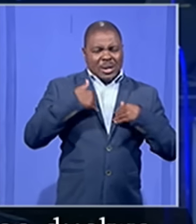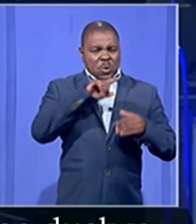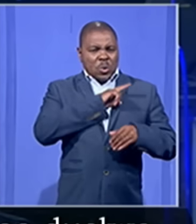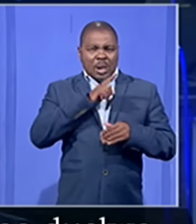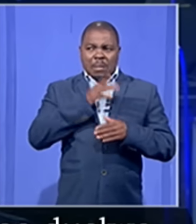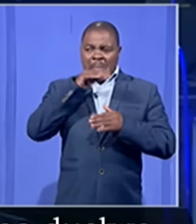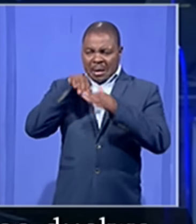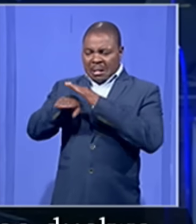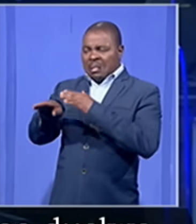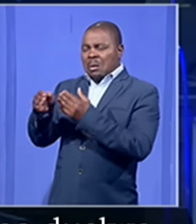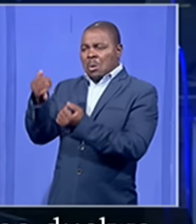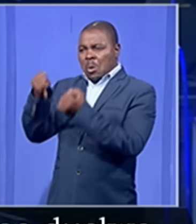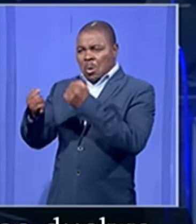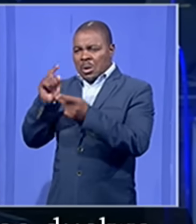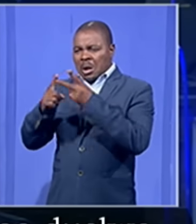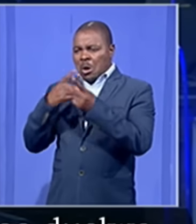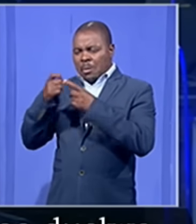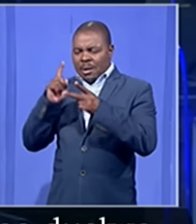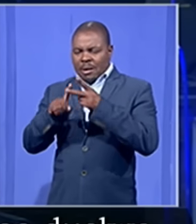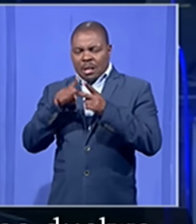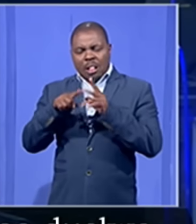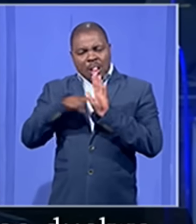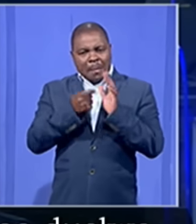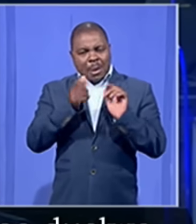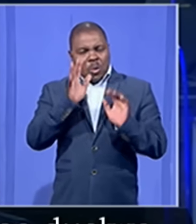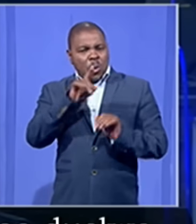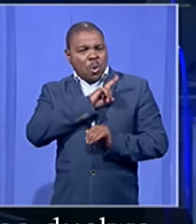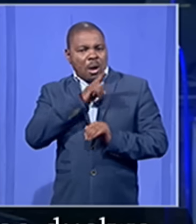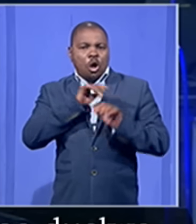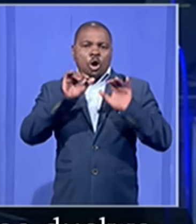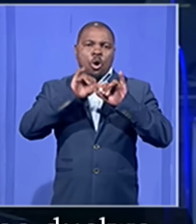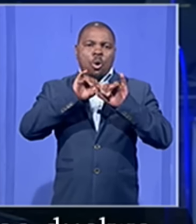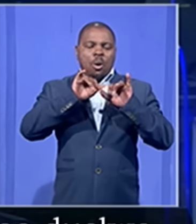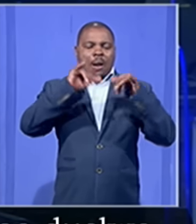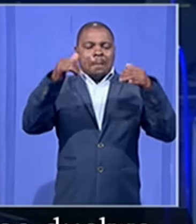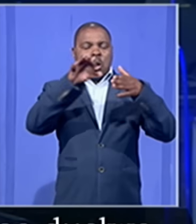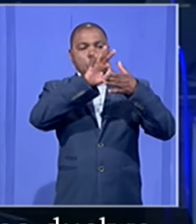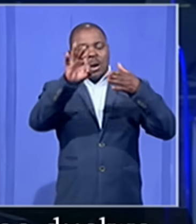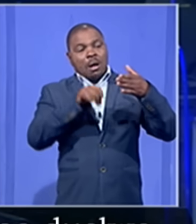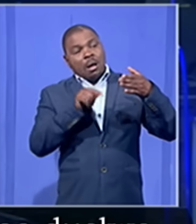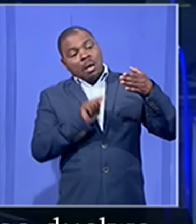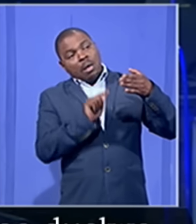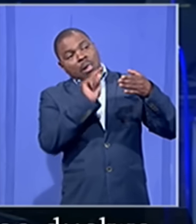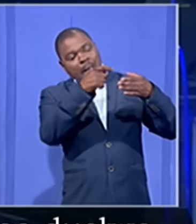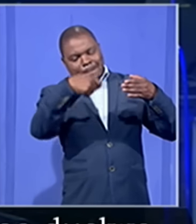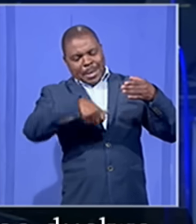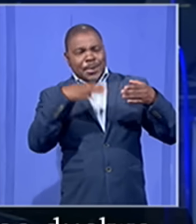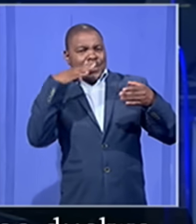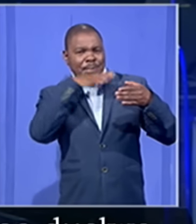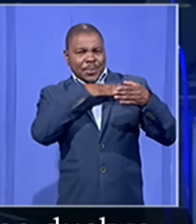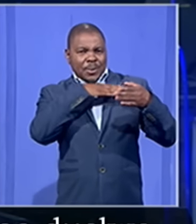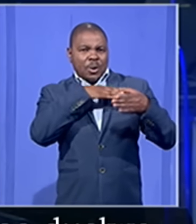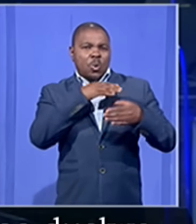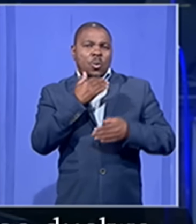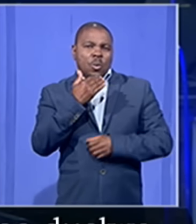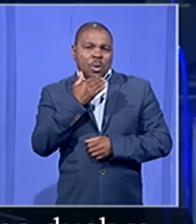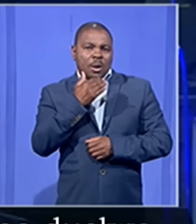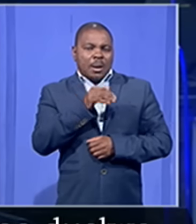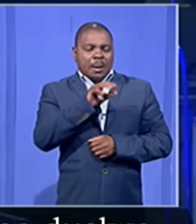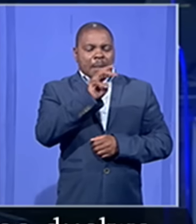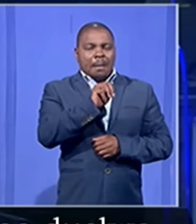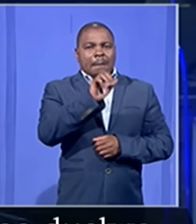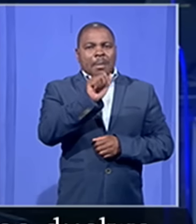dikolotong jaaka ba letetse dituelo go tswa go rakonteraka. Ba re borakonteraka mmogolo Setšhaba